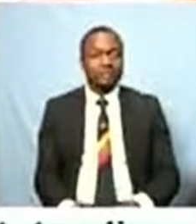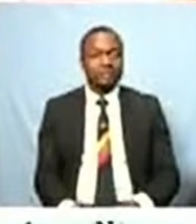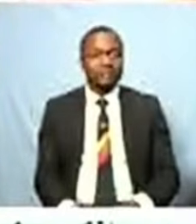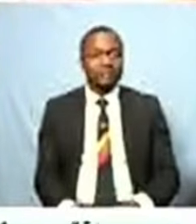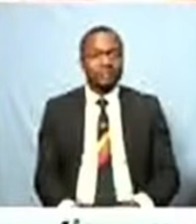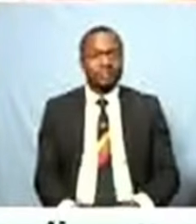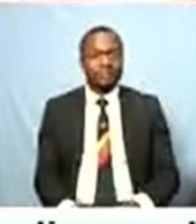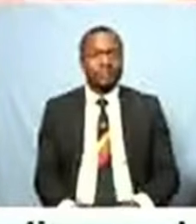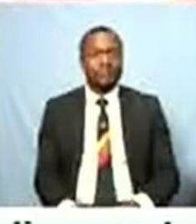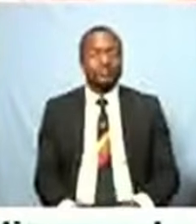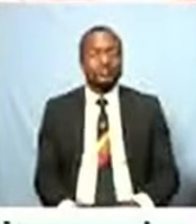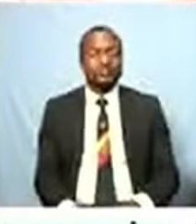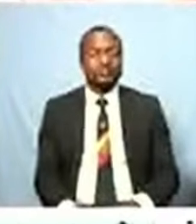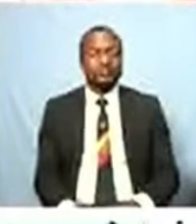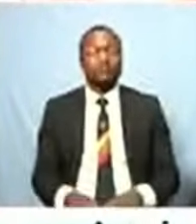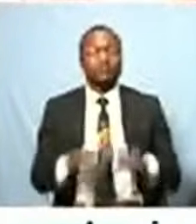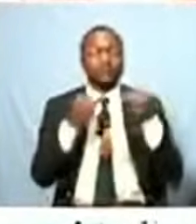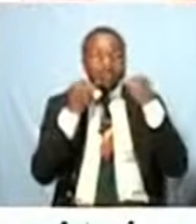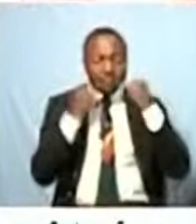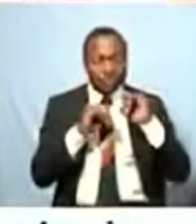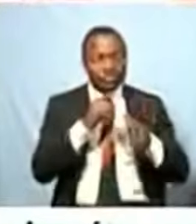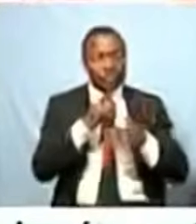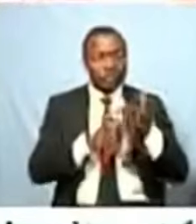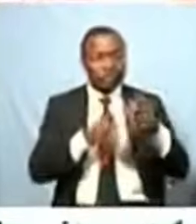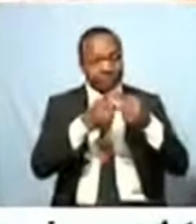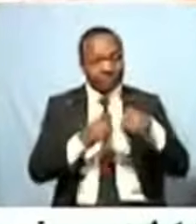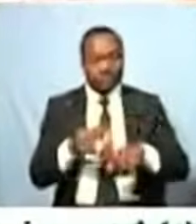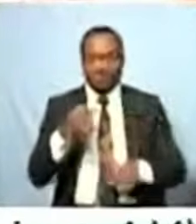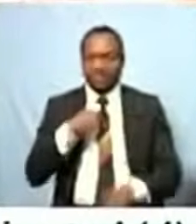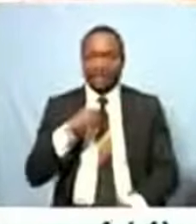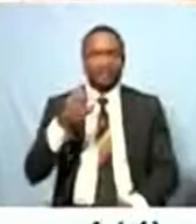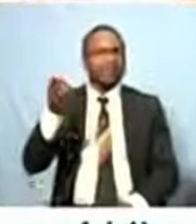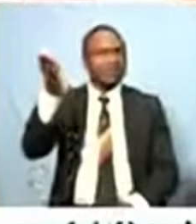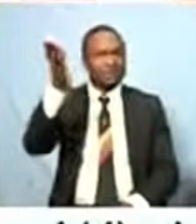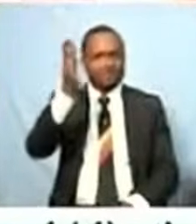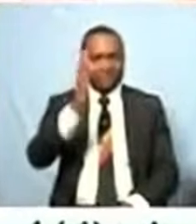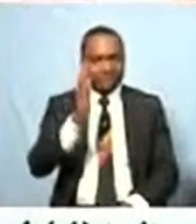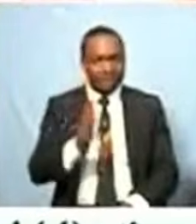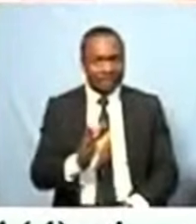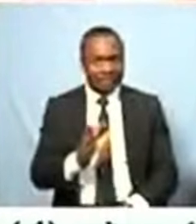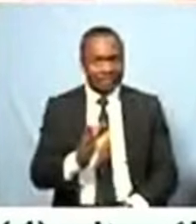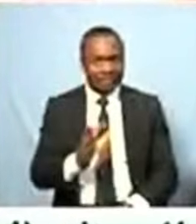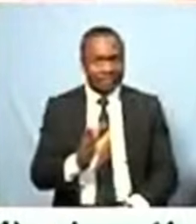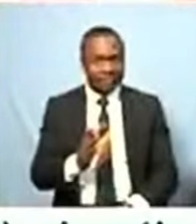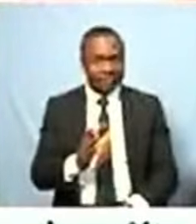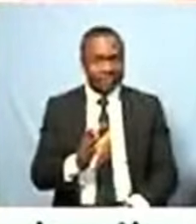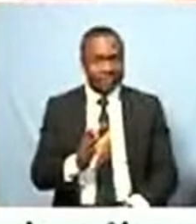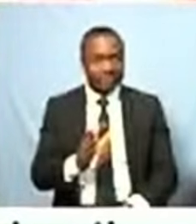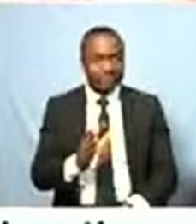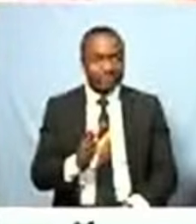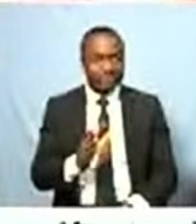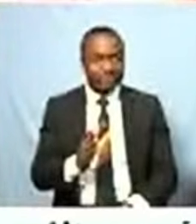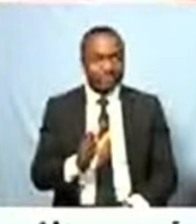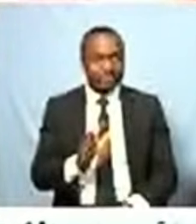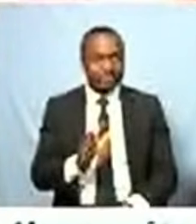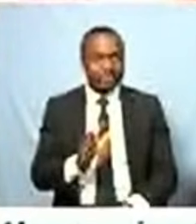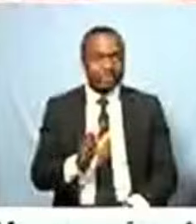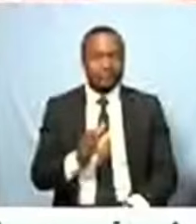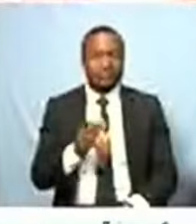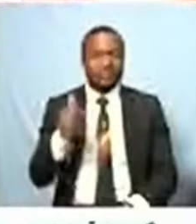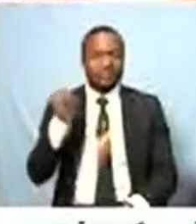told what's happening. I have never ever turned down an honorable member who wants to see